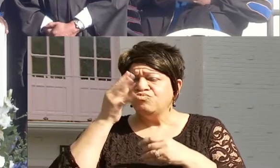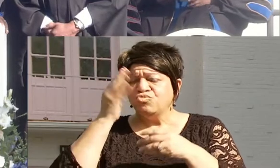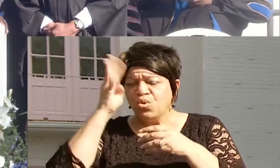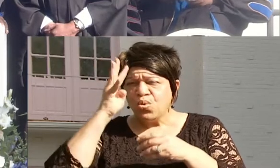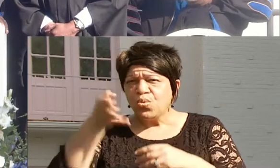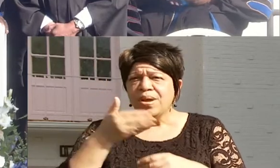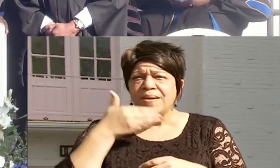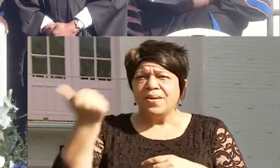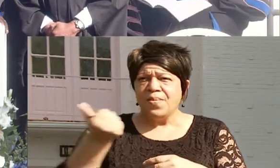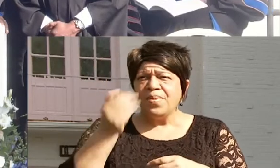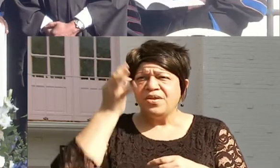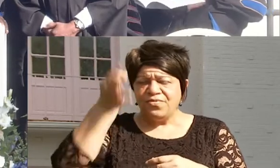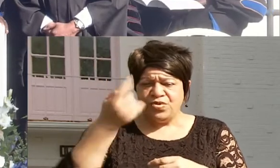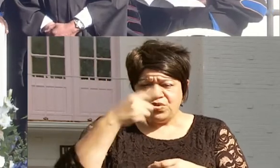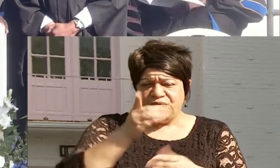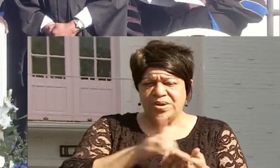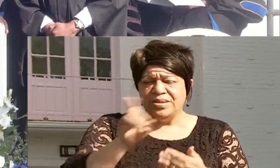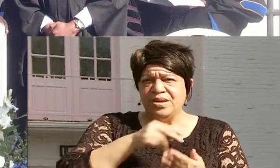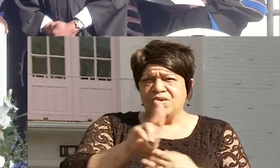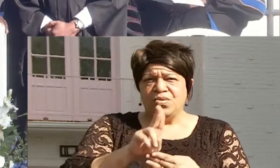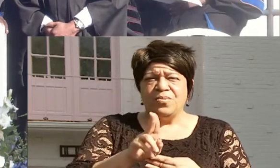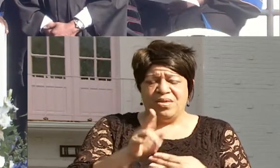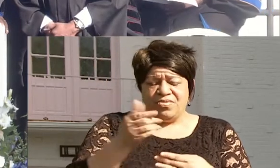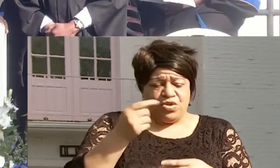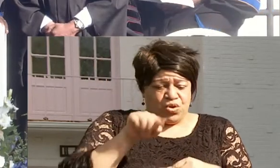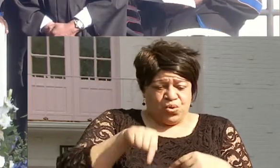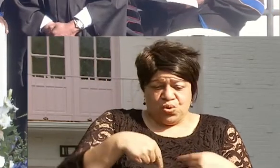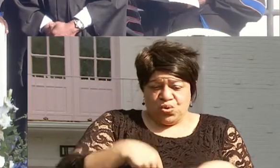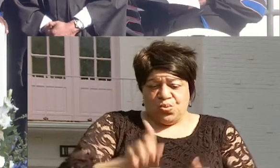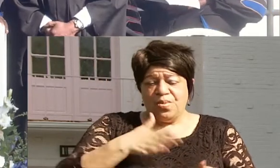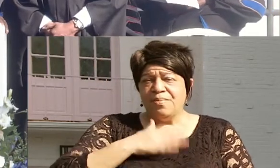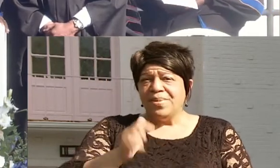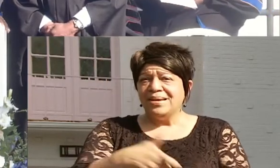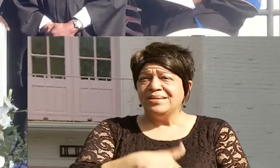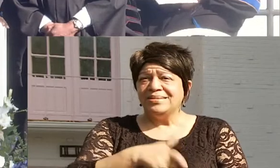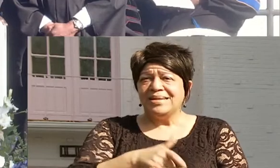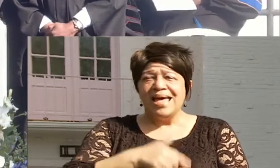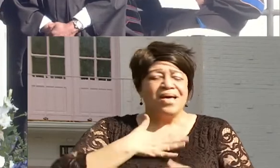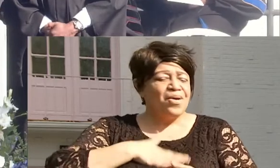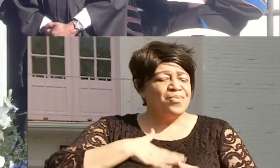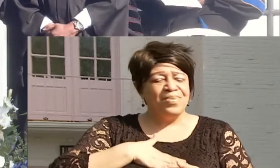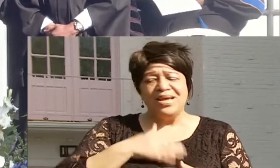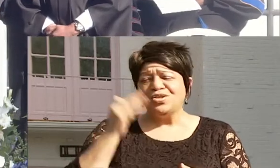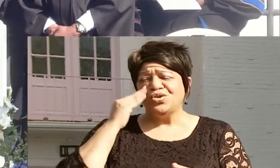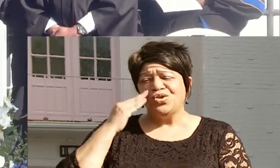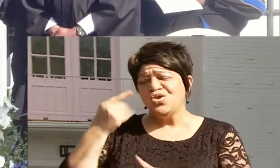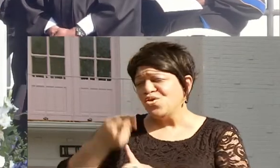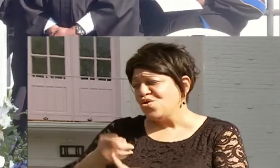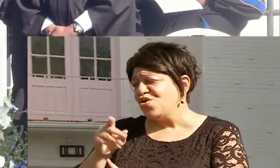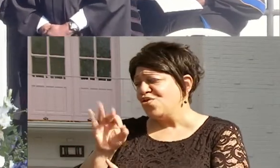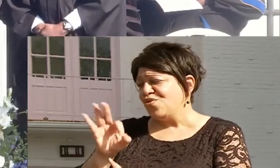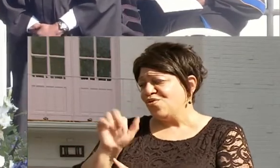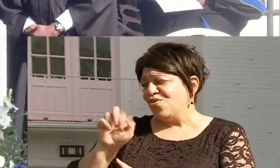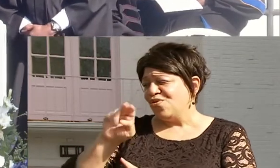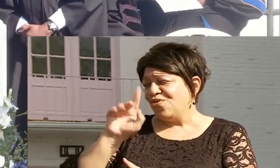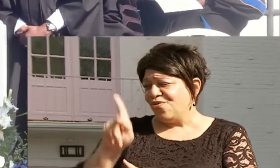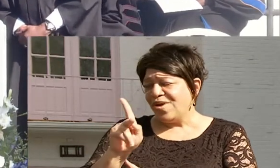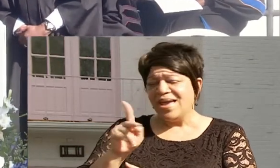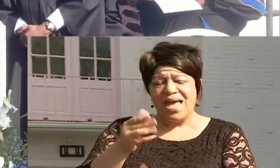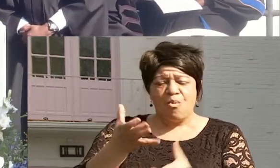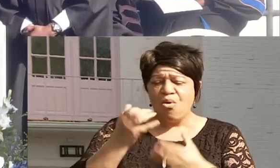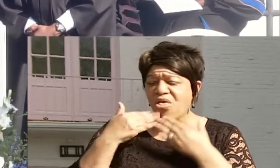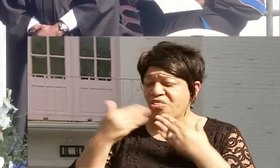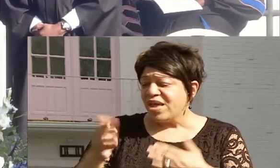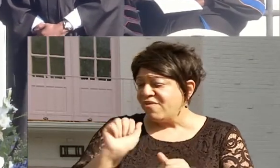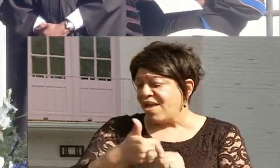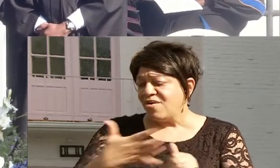institution. So in my 9 years here, I have been just pleased to know and get to know Frank. So I just want to personally thank you for everything you've done for me as president,